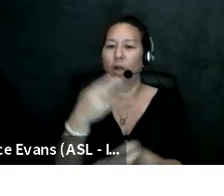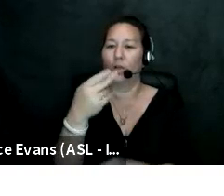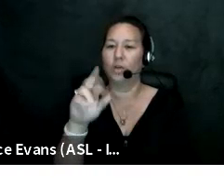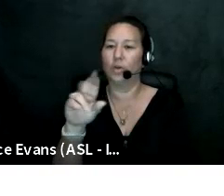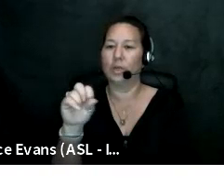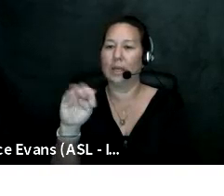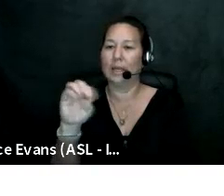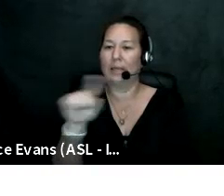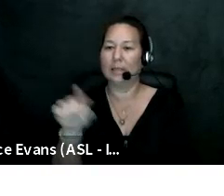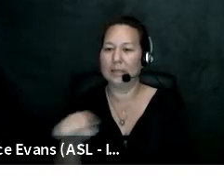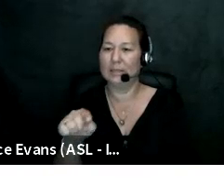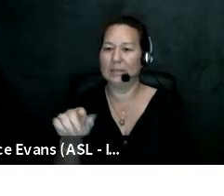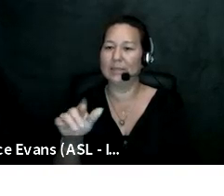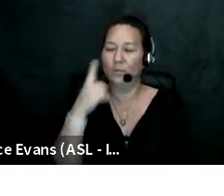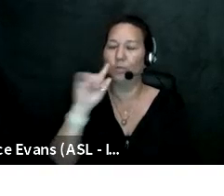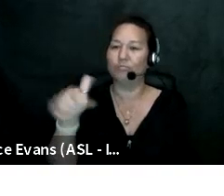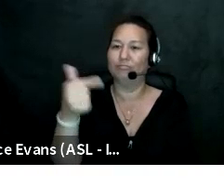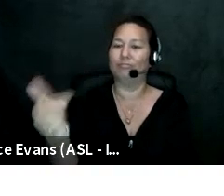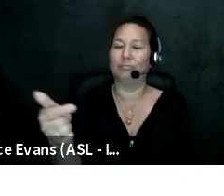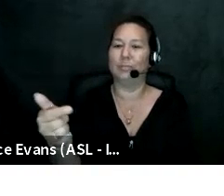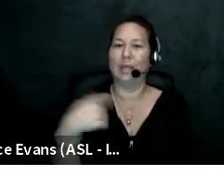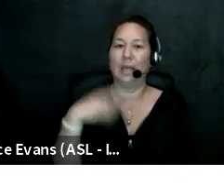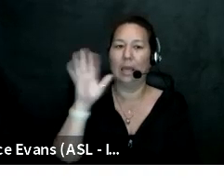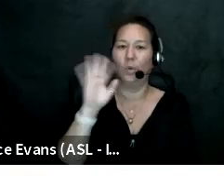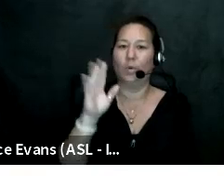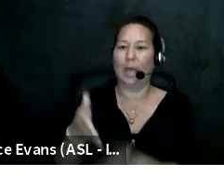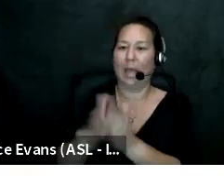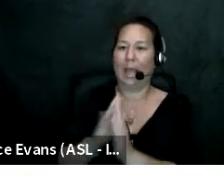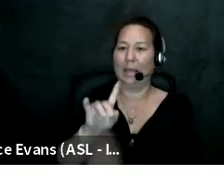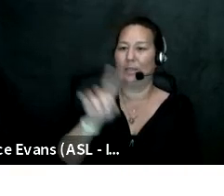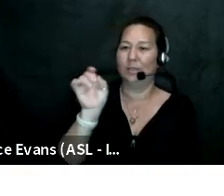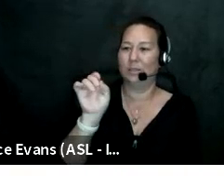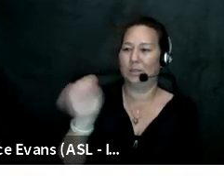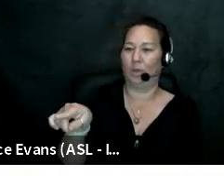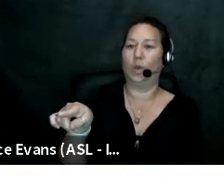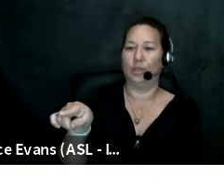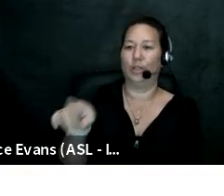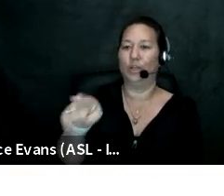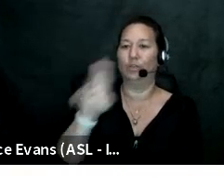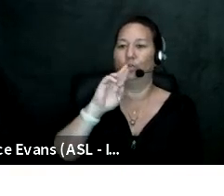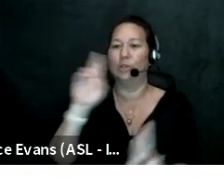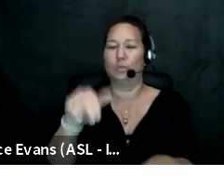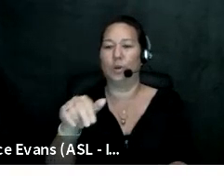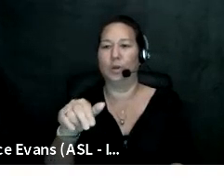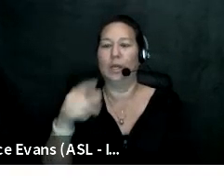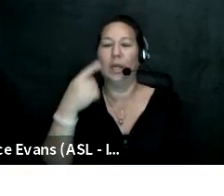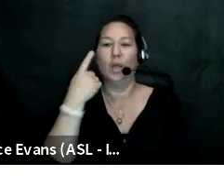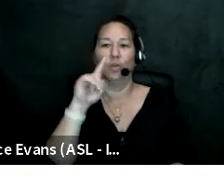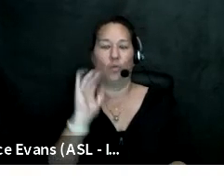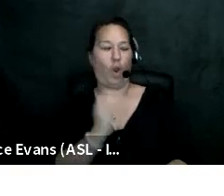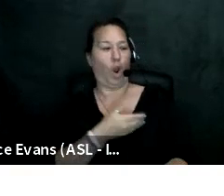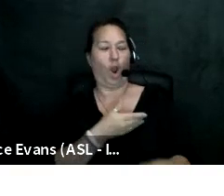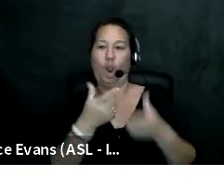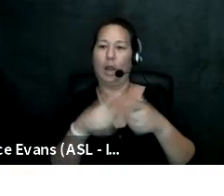you. So I will ask the first question and then have you respond. This is for the benefit of our in-language